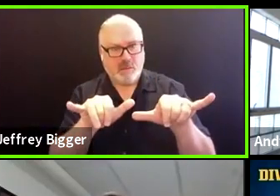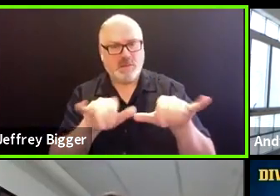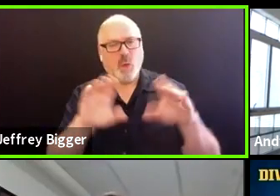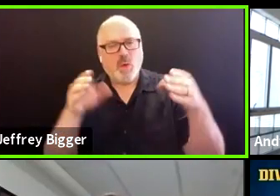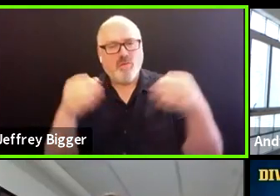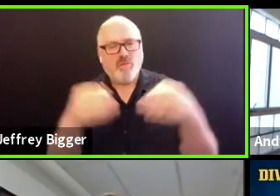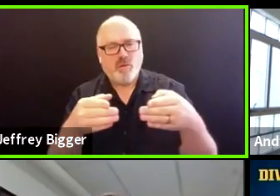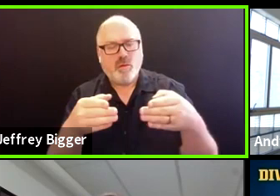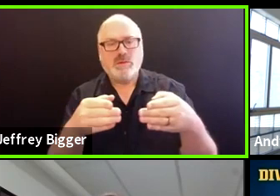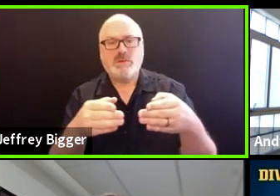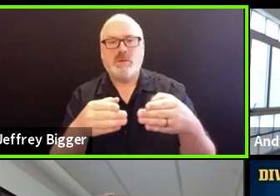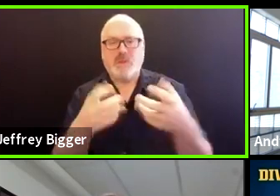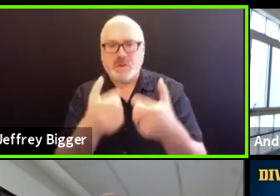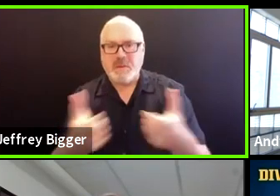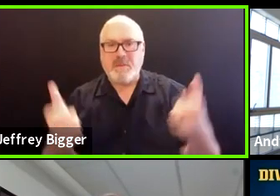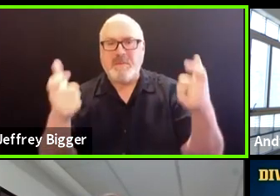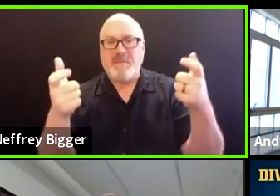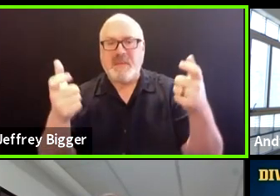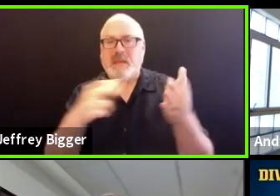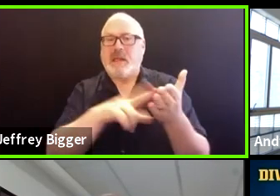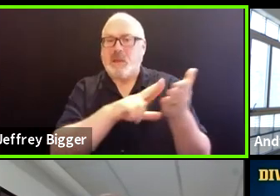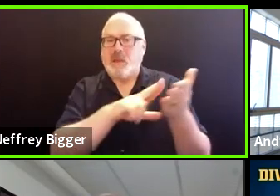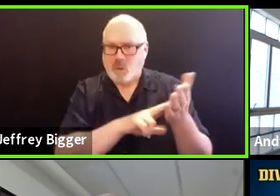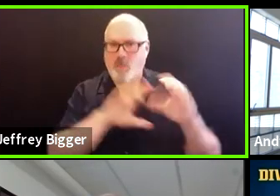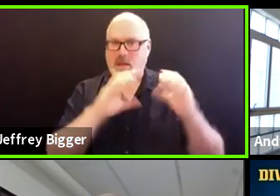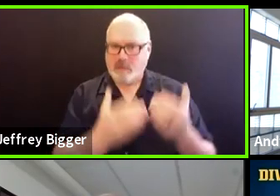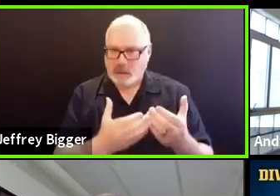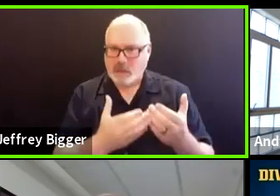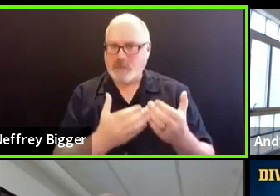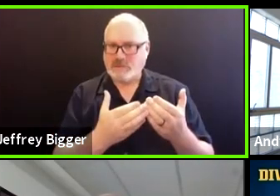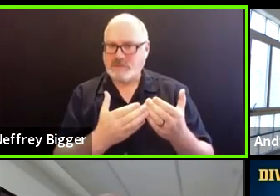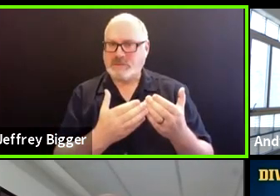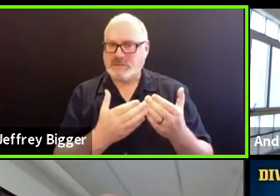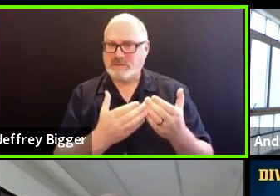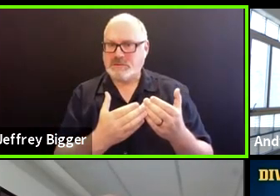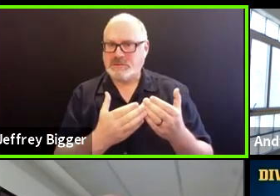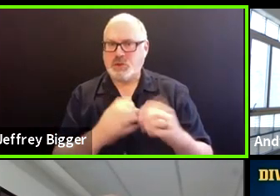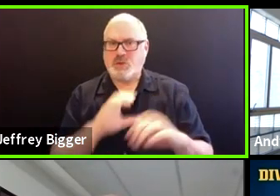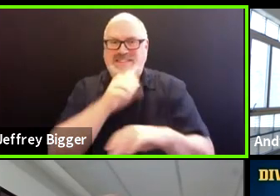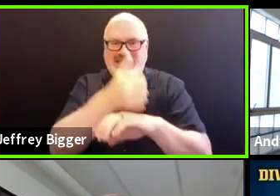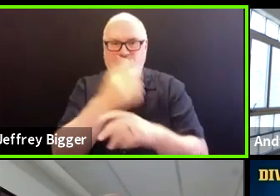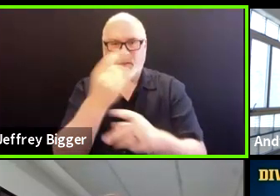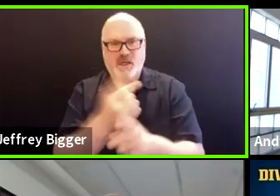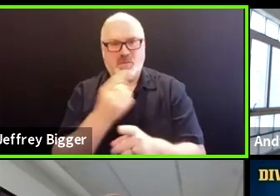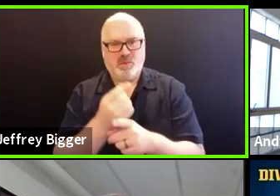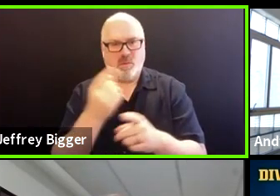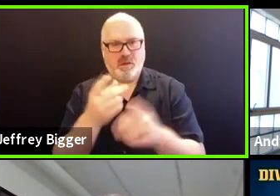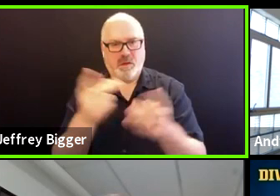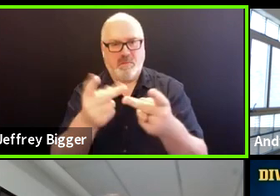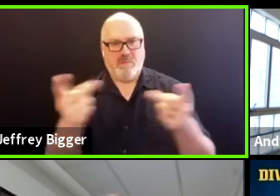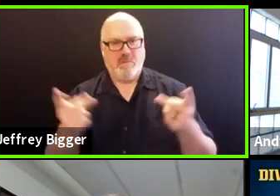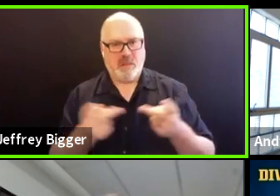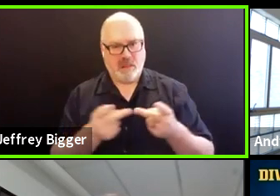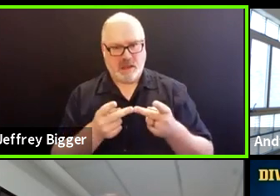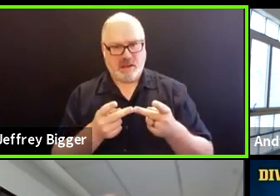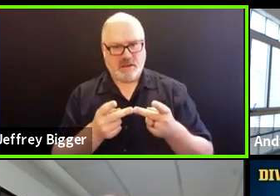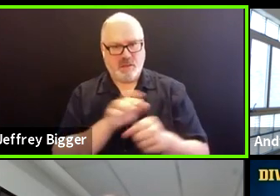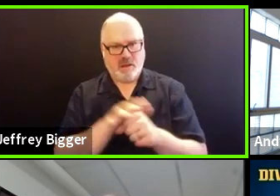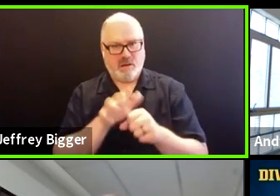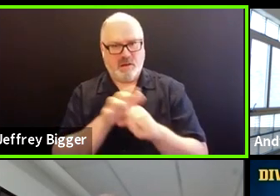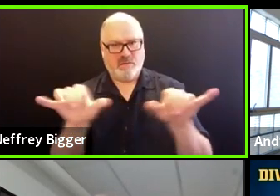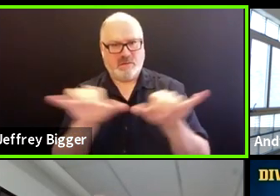on those large enrollment classes to try to room them in an appropriate space. For